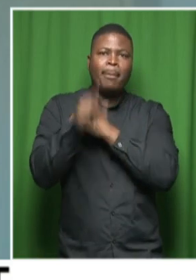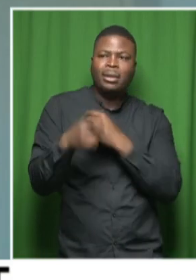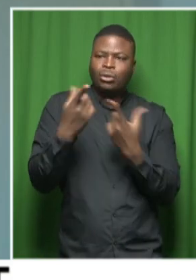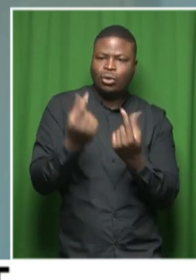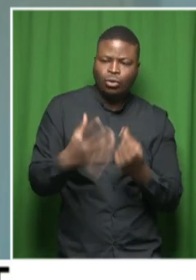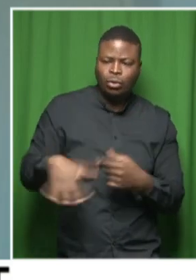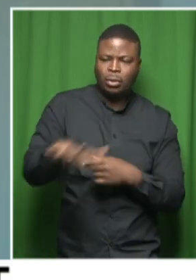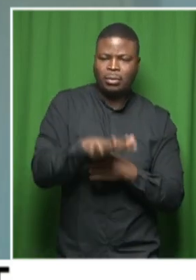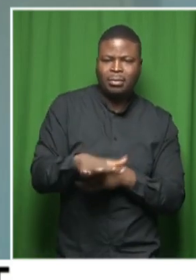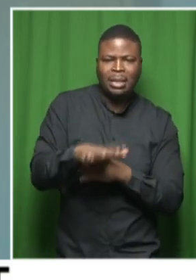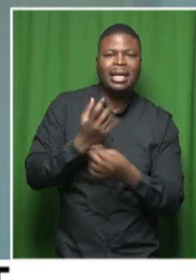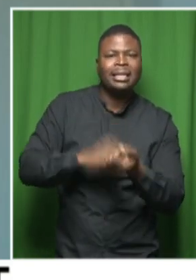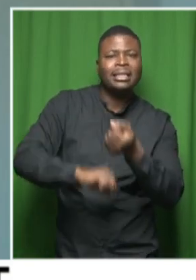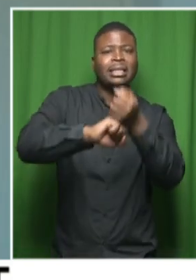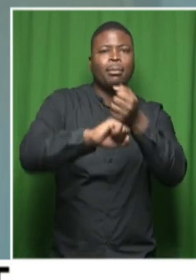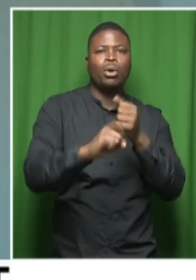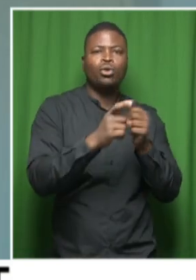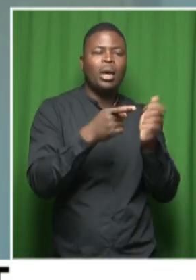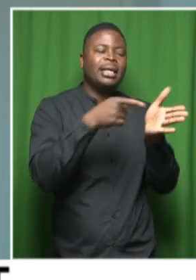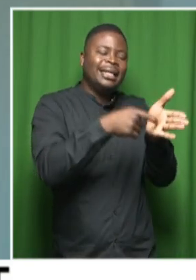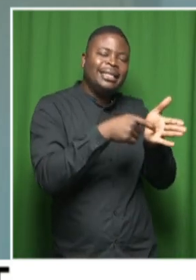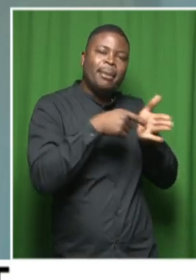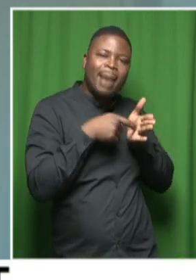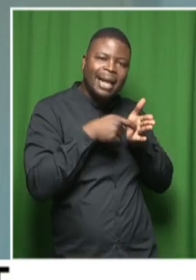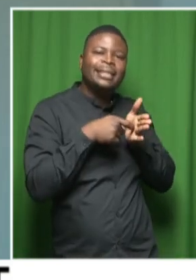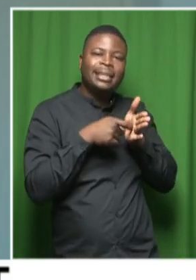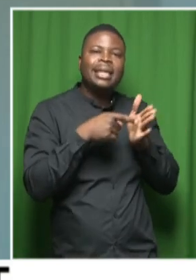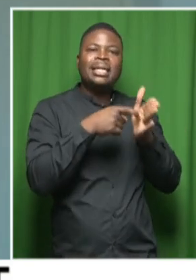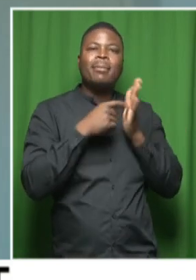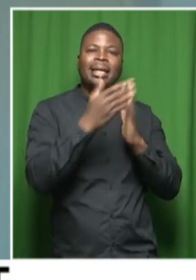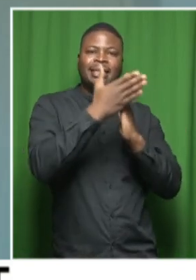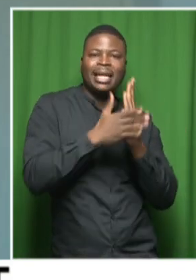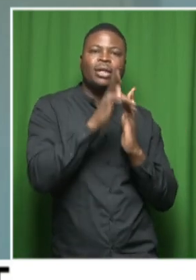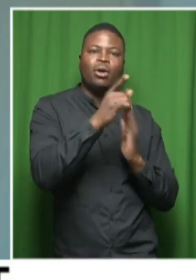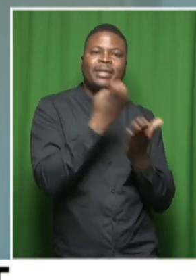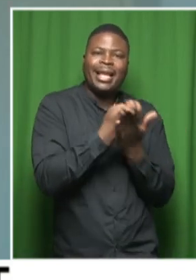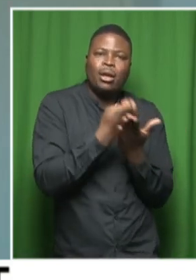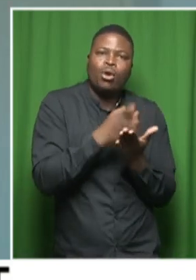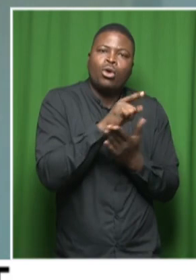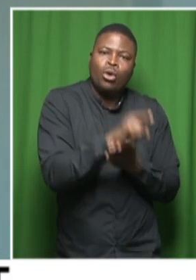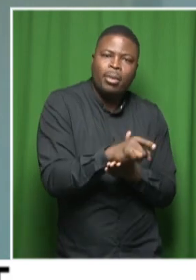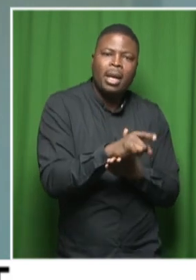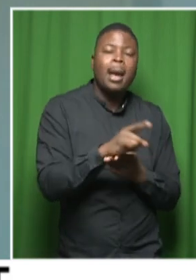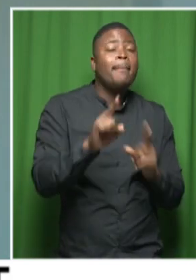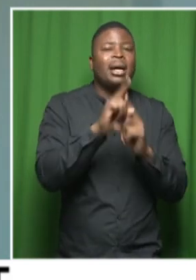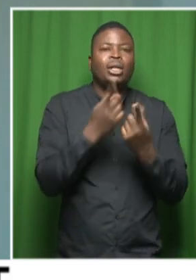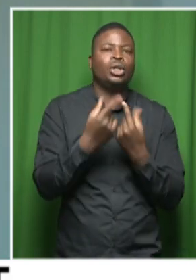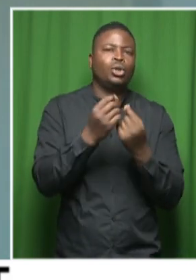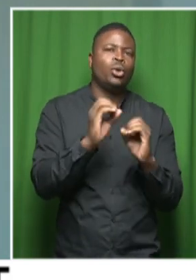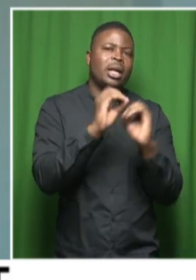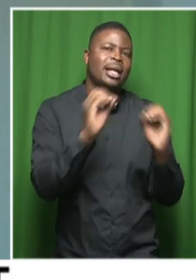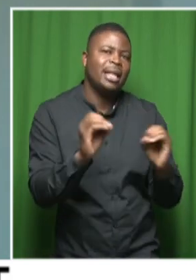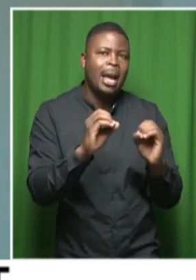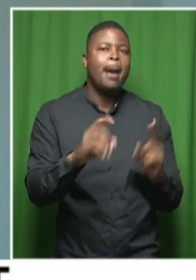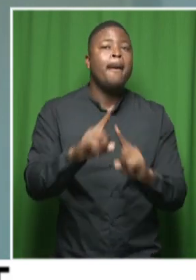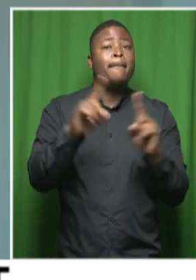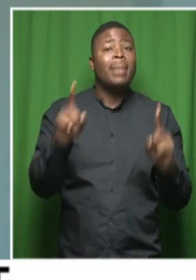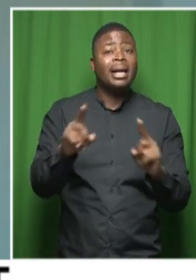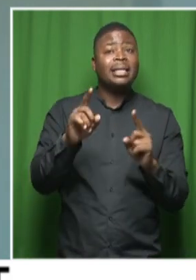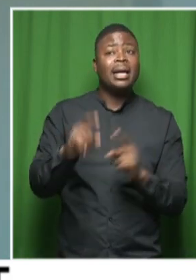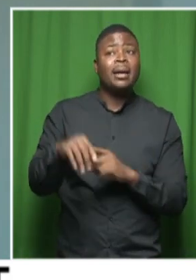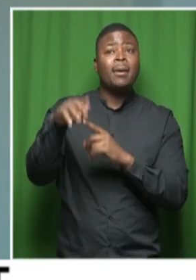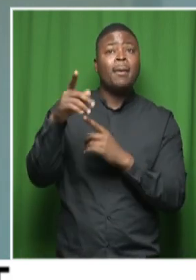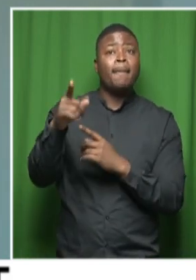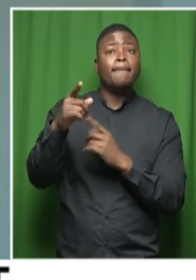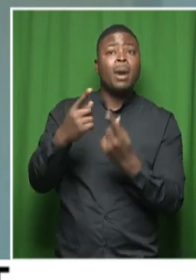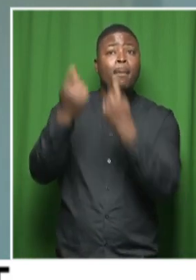actually supporting the demand side of the economy, right? It's not doing anything, right? But then instead, what the monetary policy does is to